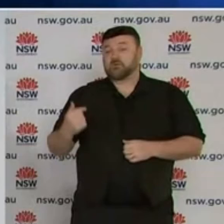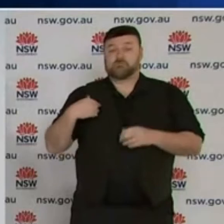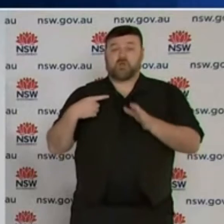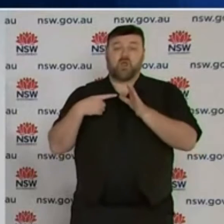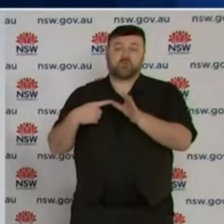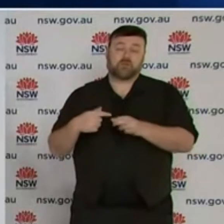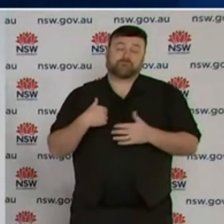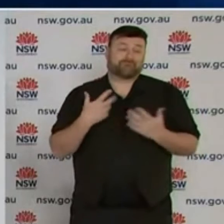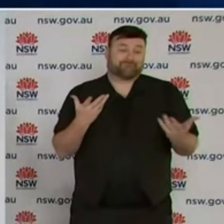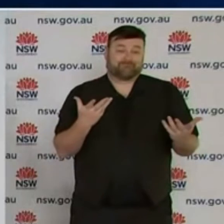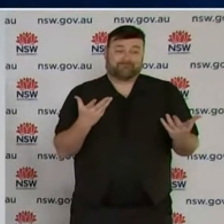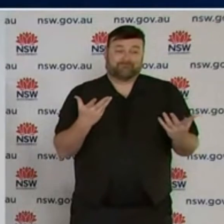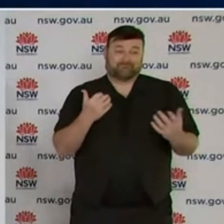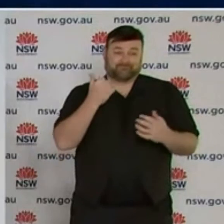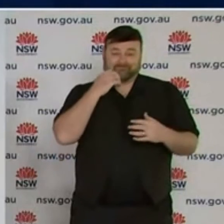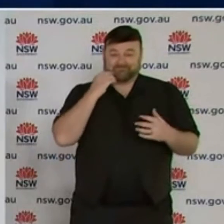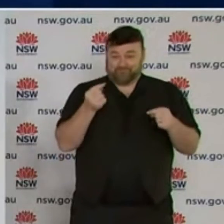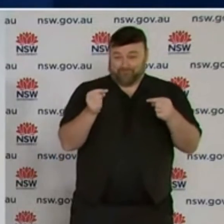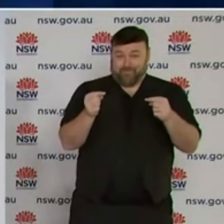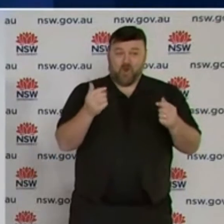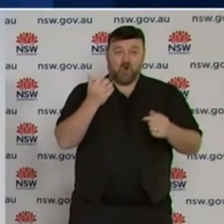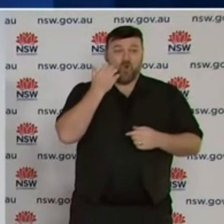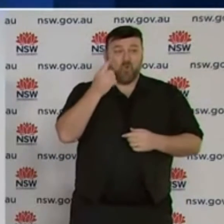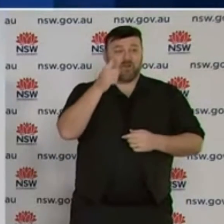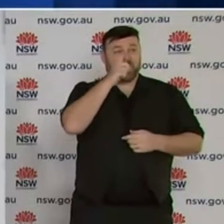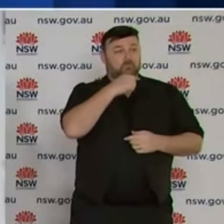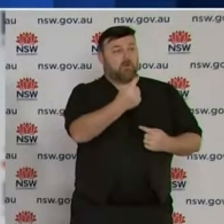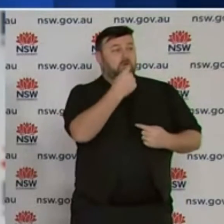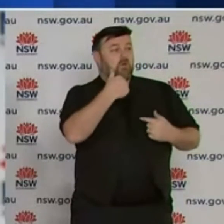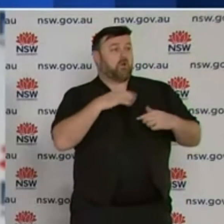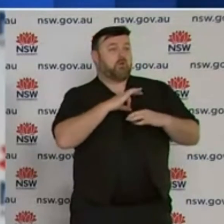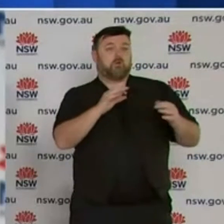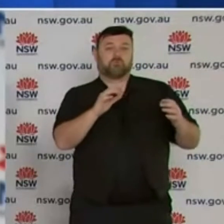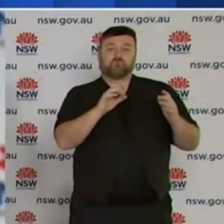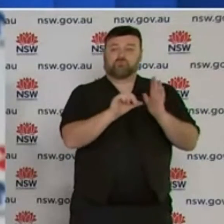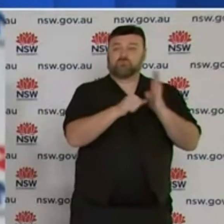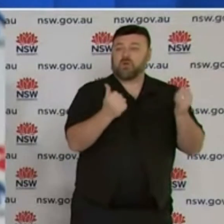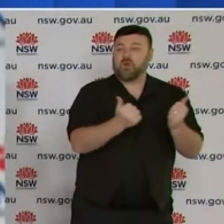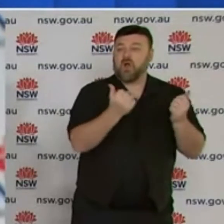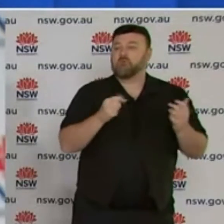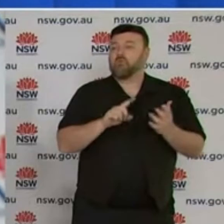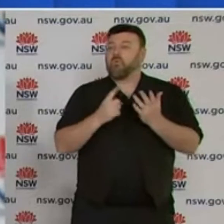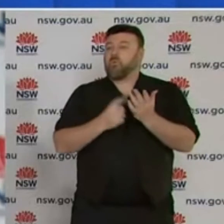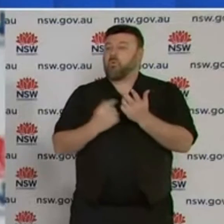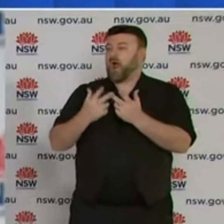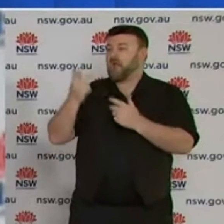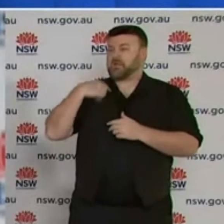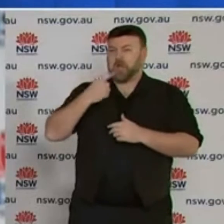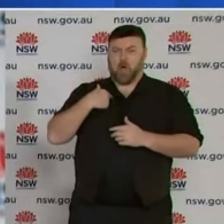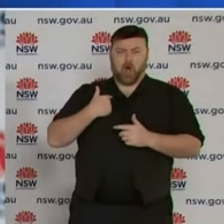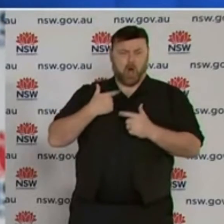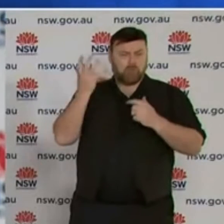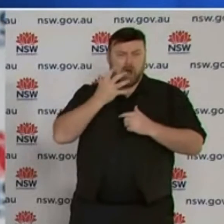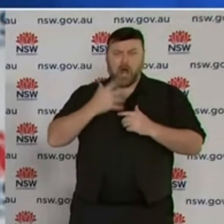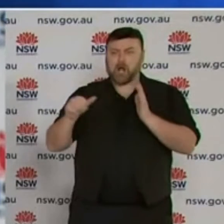people that think you're not strict enough. There'll always be people who think you're too strict. And that's why the biggest challenge for us during